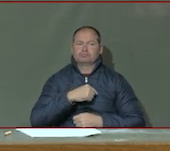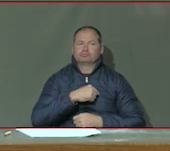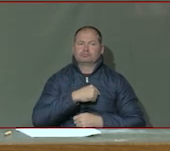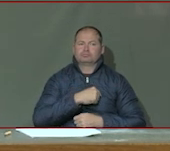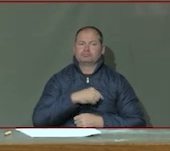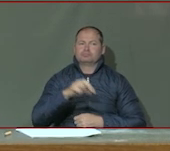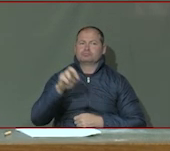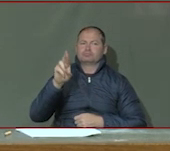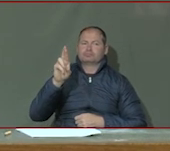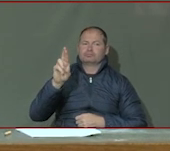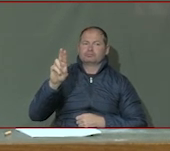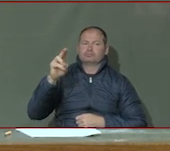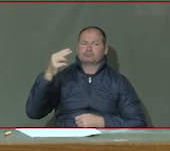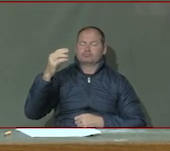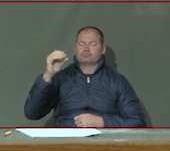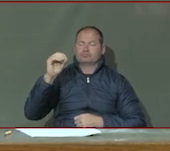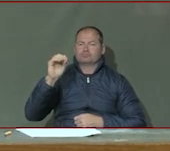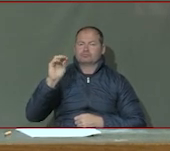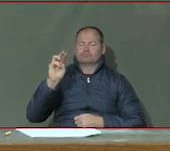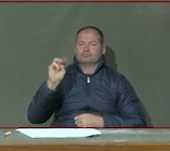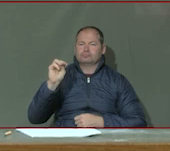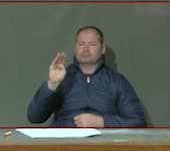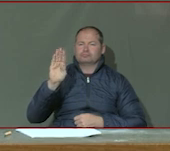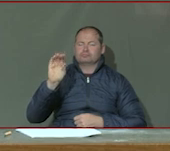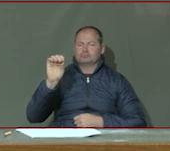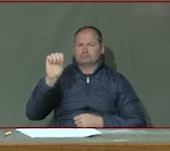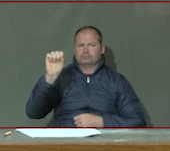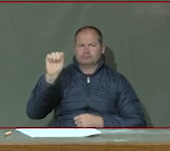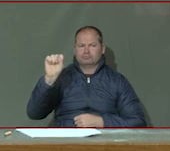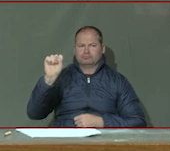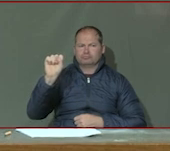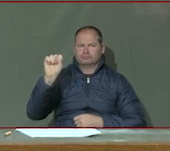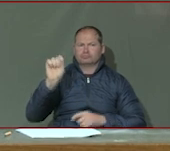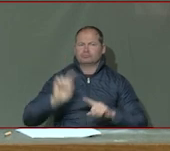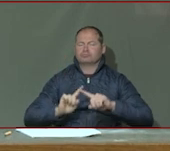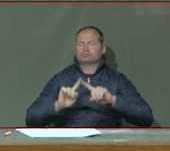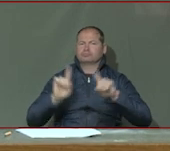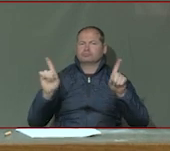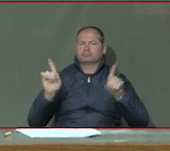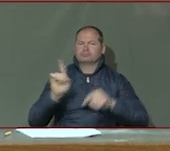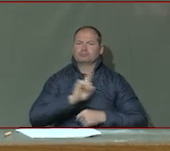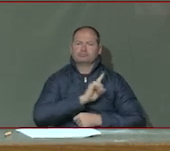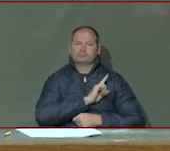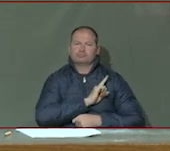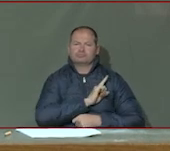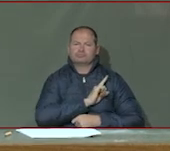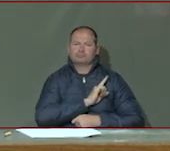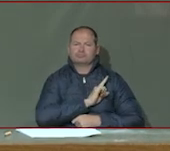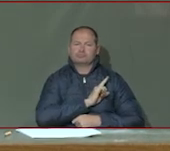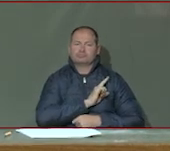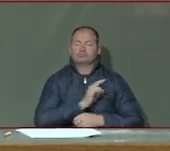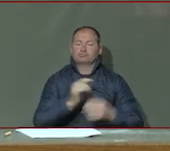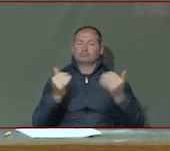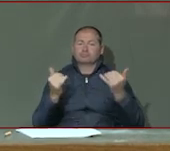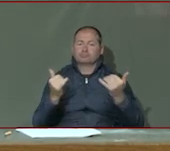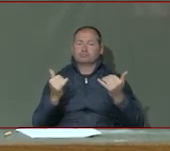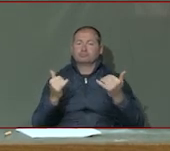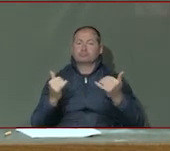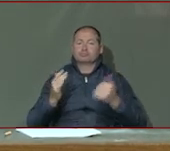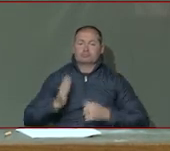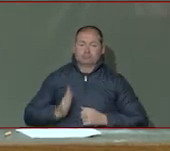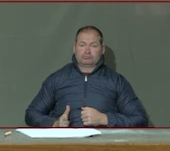characteristics of a rhombus that make it different from a parallelogram? In a rhombus, all the sides are